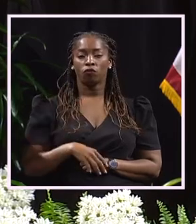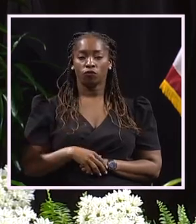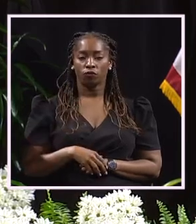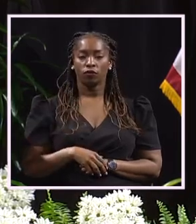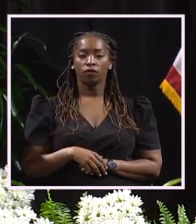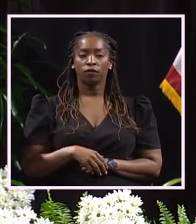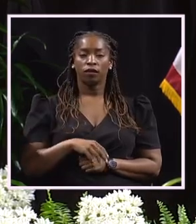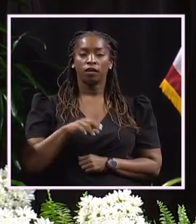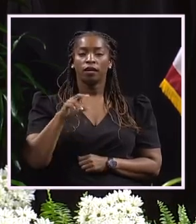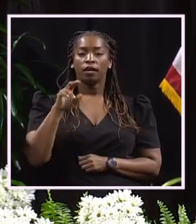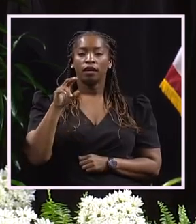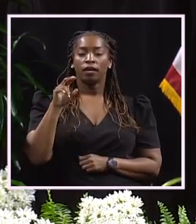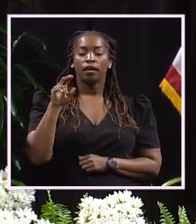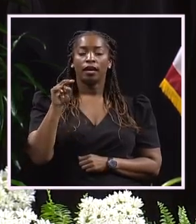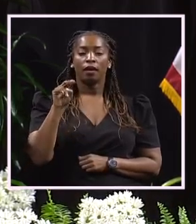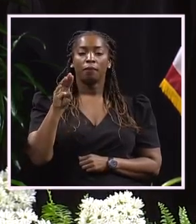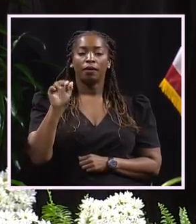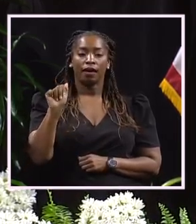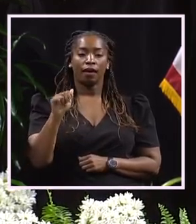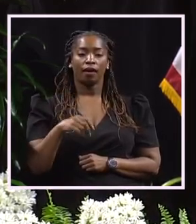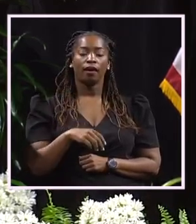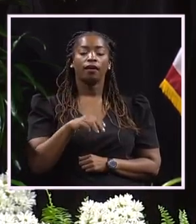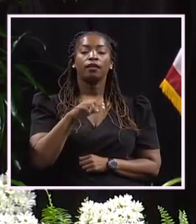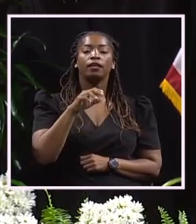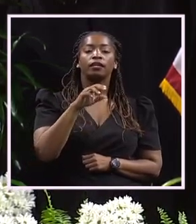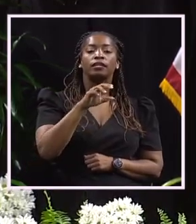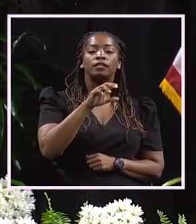Sierra Page Kibbit, MBA,